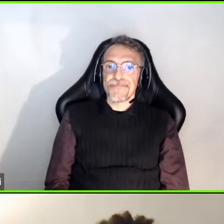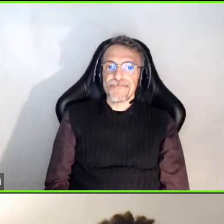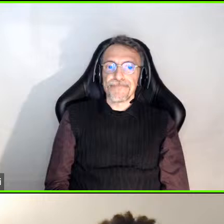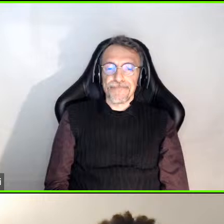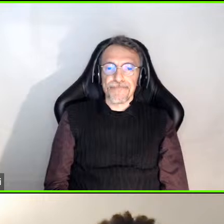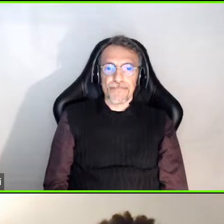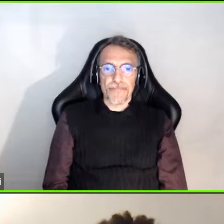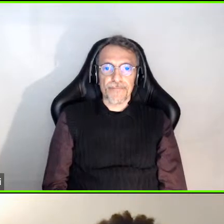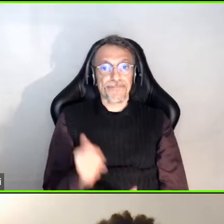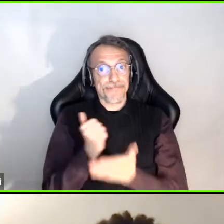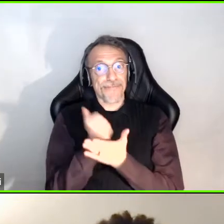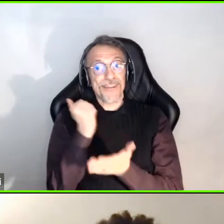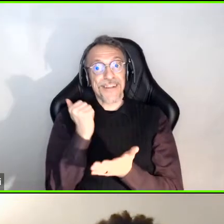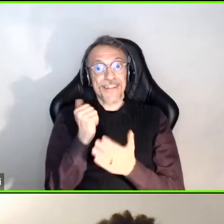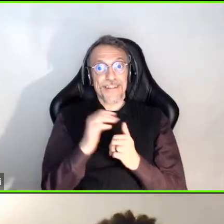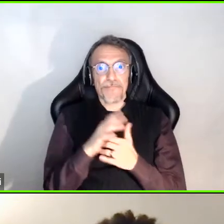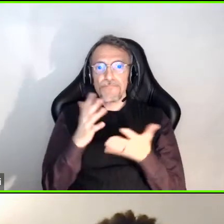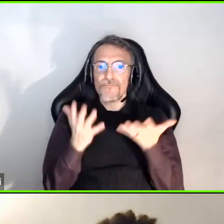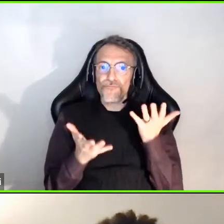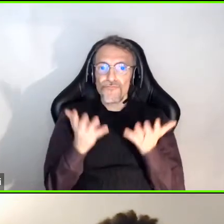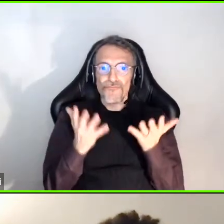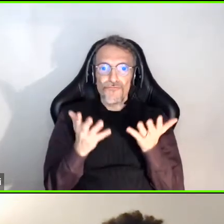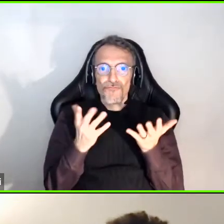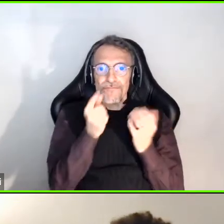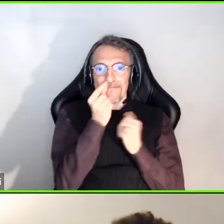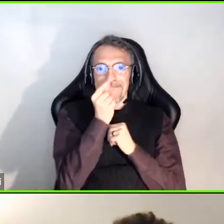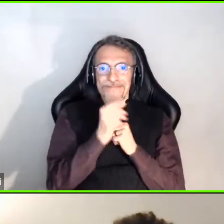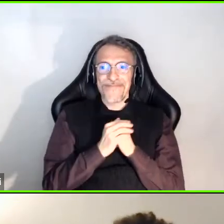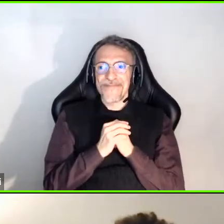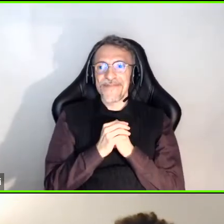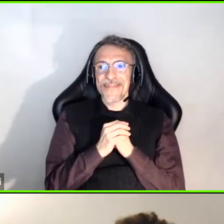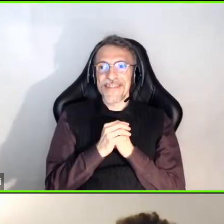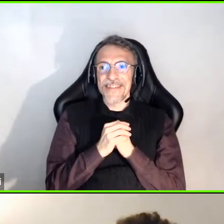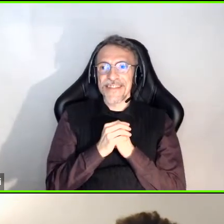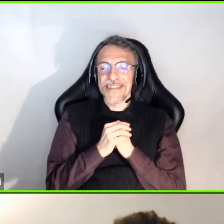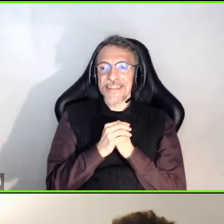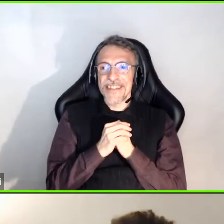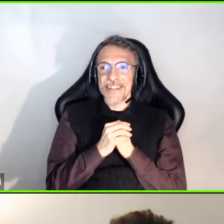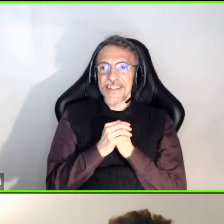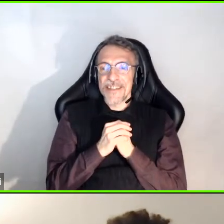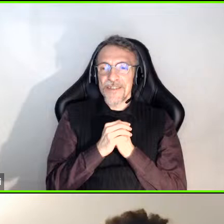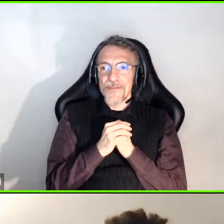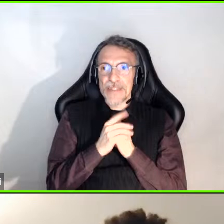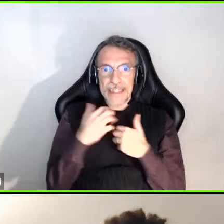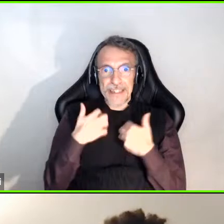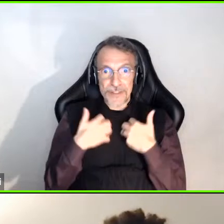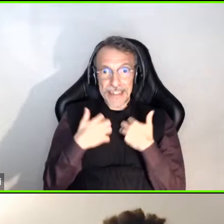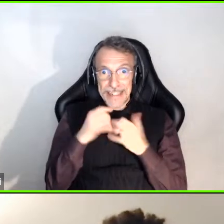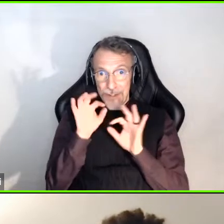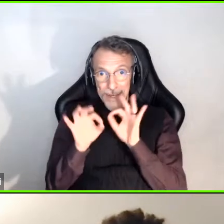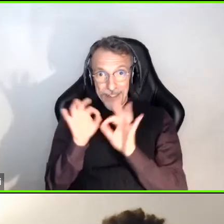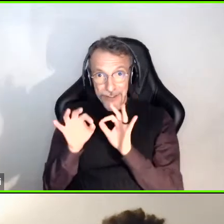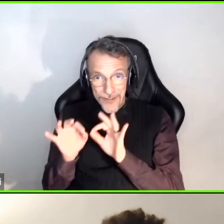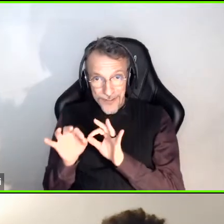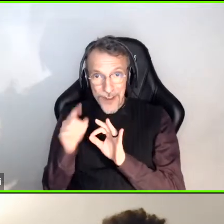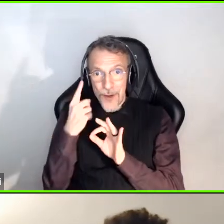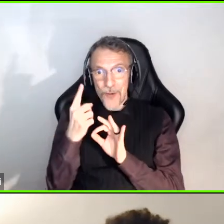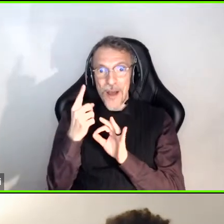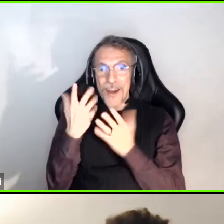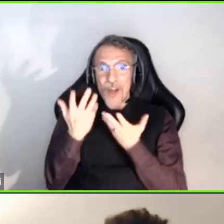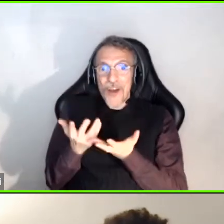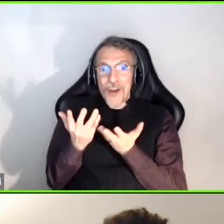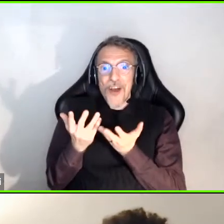Mm-hmm. Brilliant. Perhaps just what I mean. There are some interesting questions. There's one on the